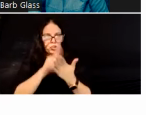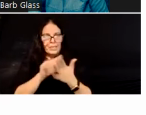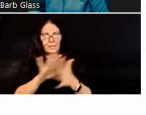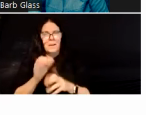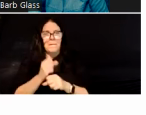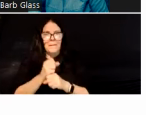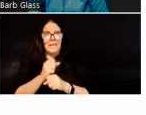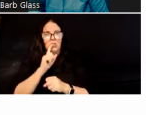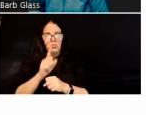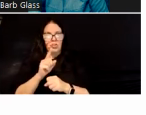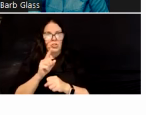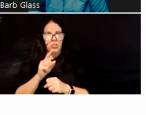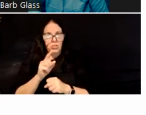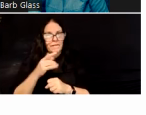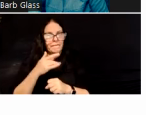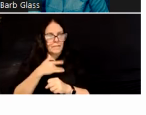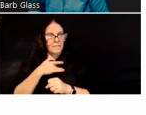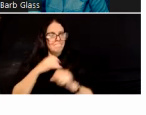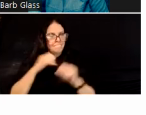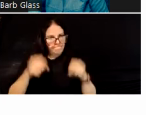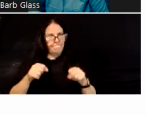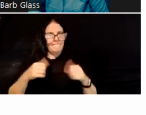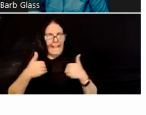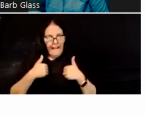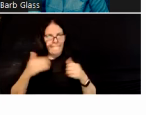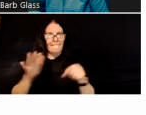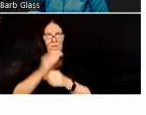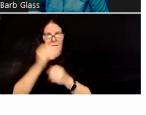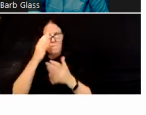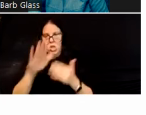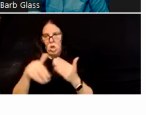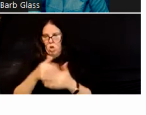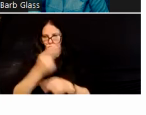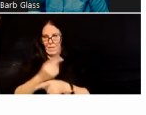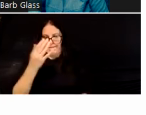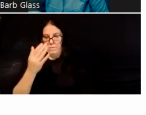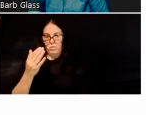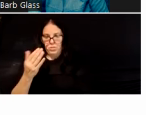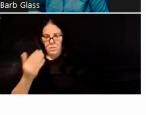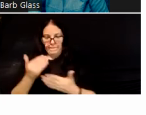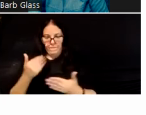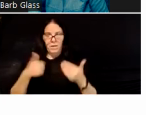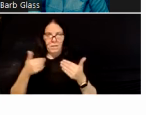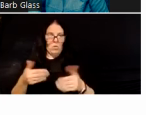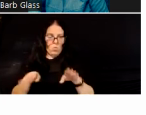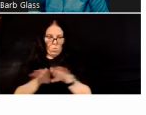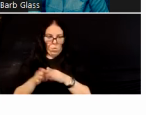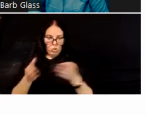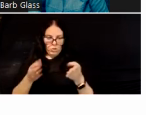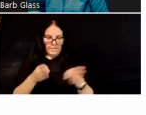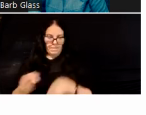make sure that you are 100% that you have all the information and that it's all correct before you close your service plan.